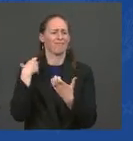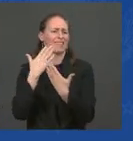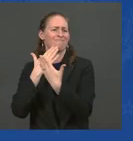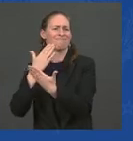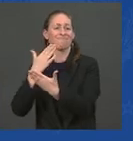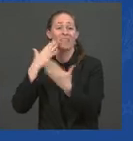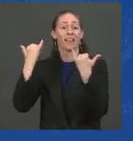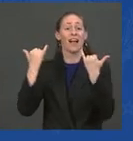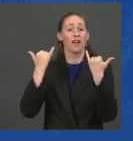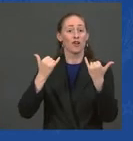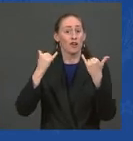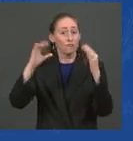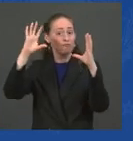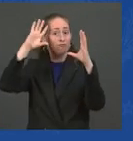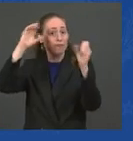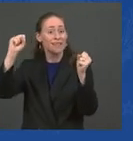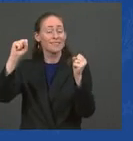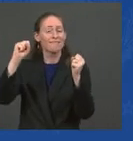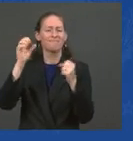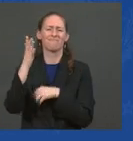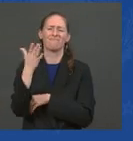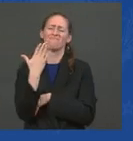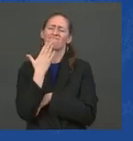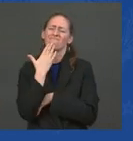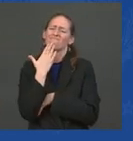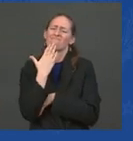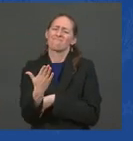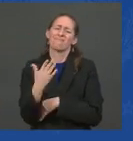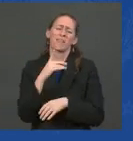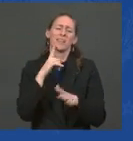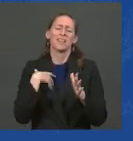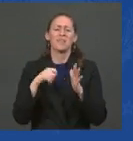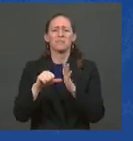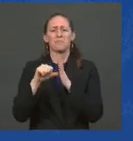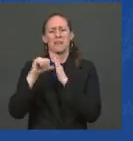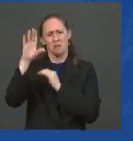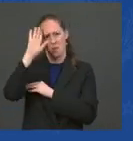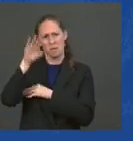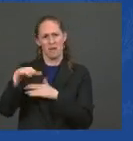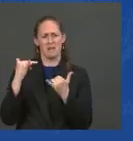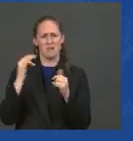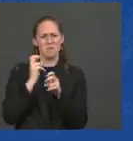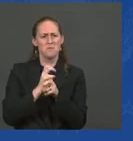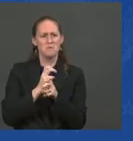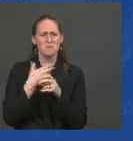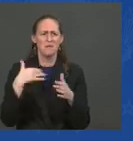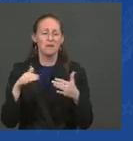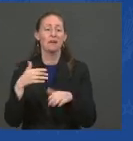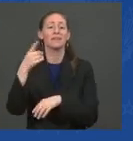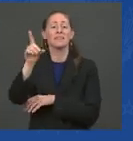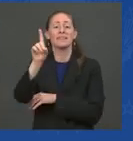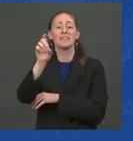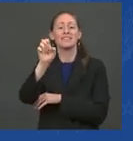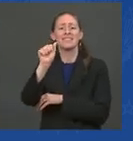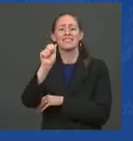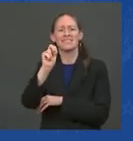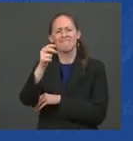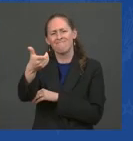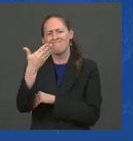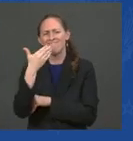Aguinobi. Done a great job under difficult circumstances. Dan Toscano, tremendous what you've done as well, along with the